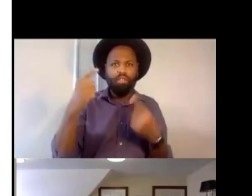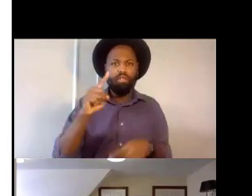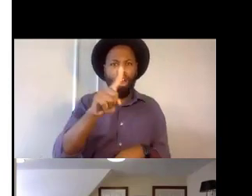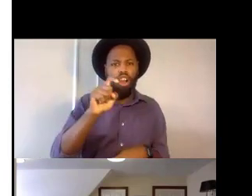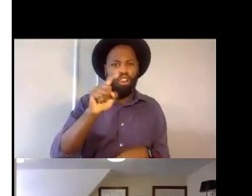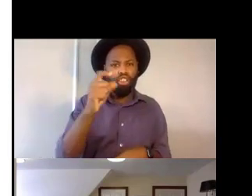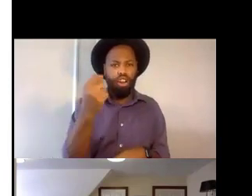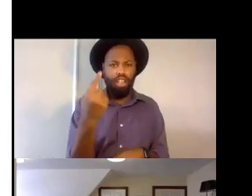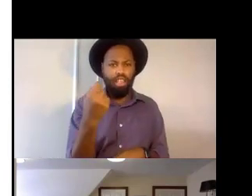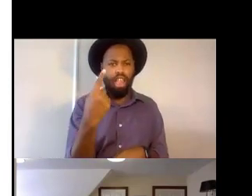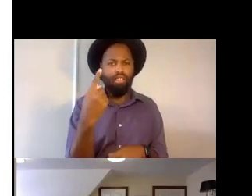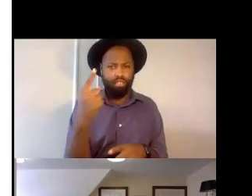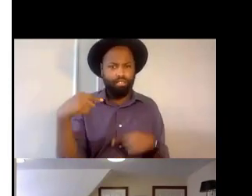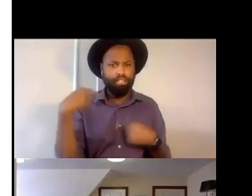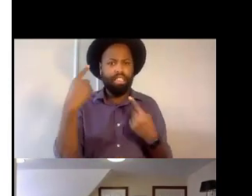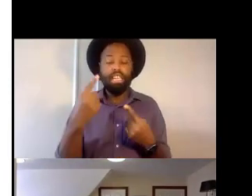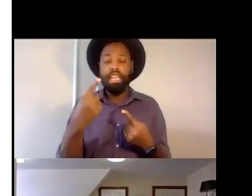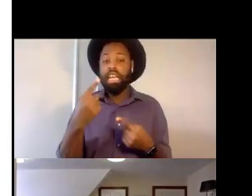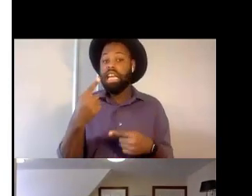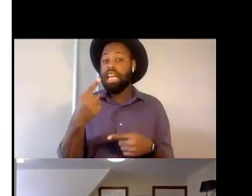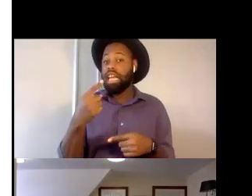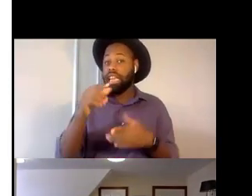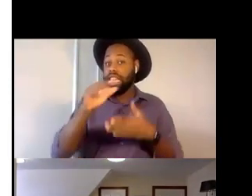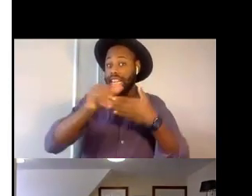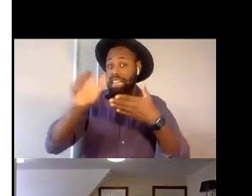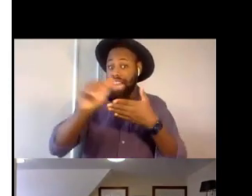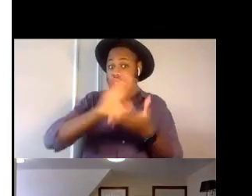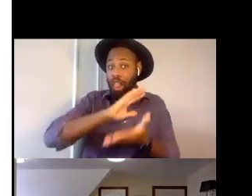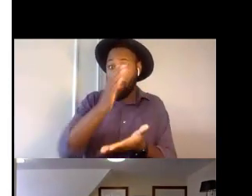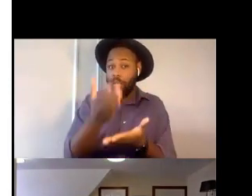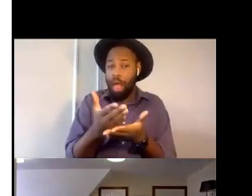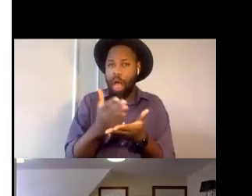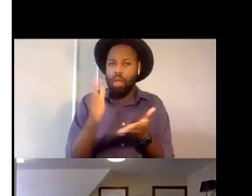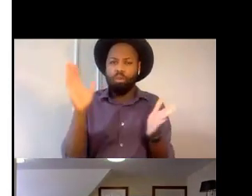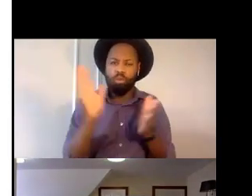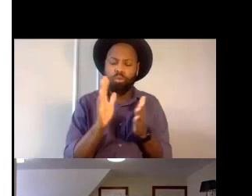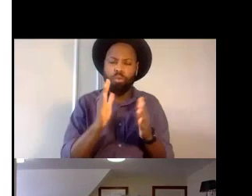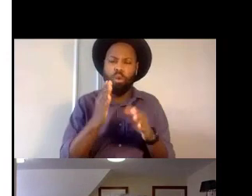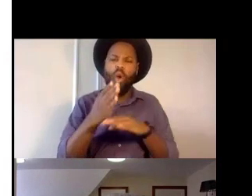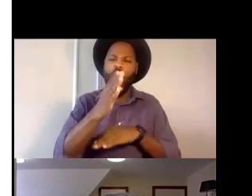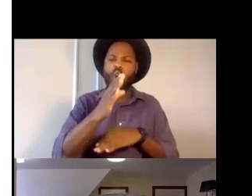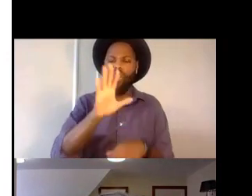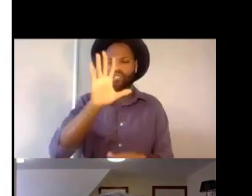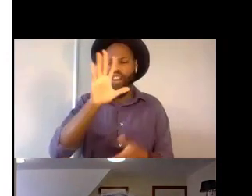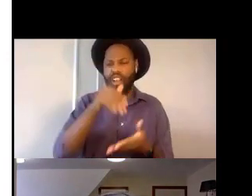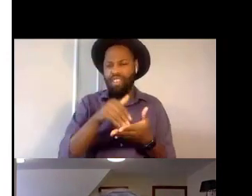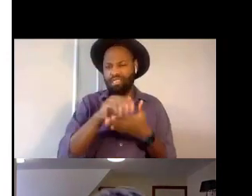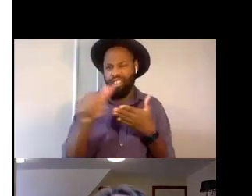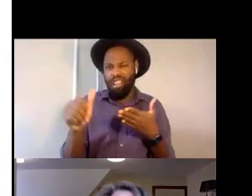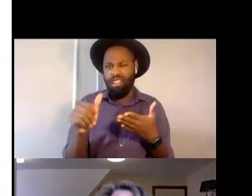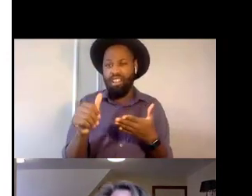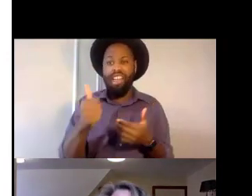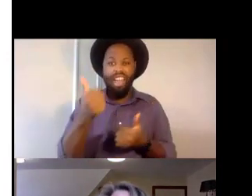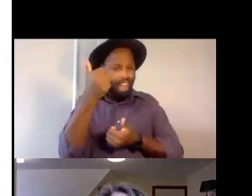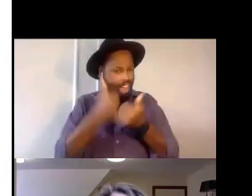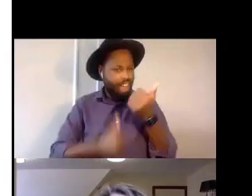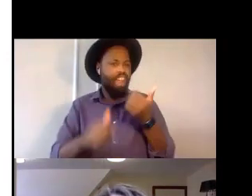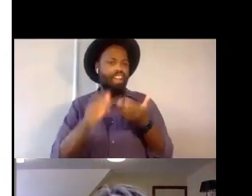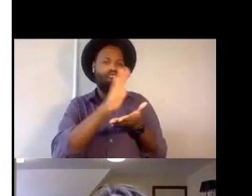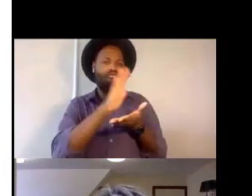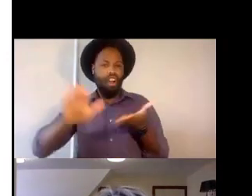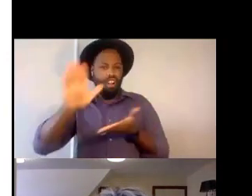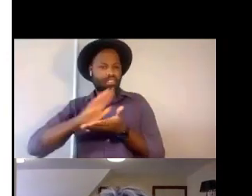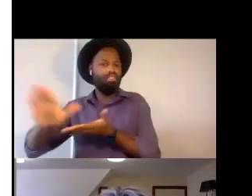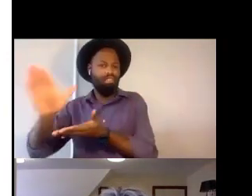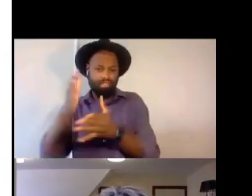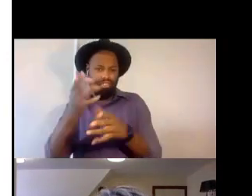dollar amount is very small, just over $5,000. Every college has received these grants, and they do make